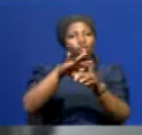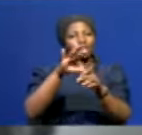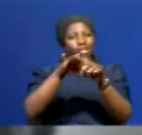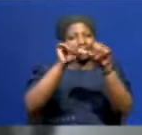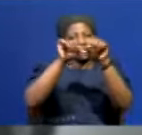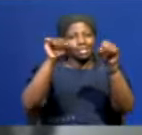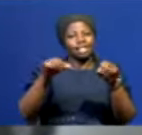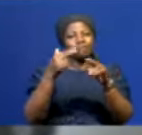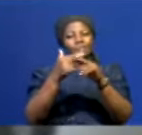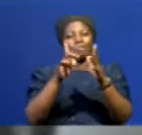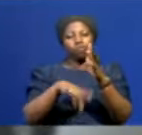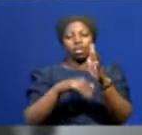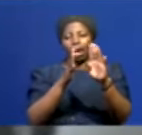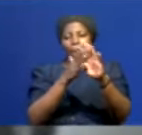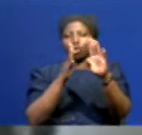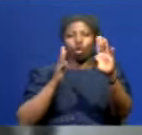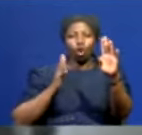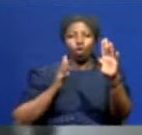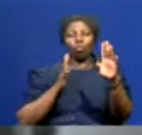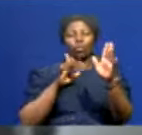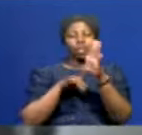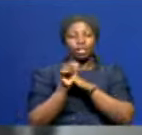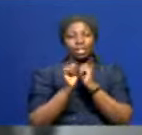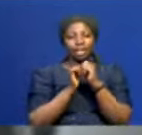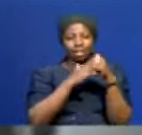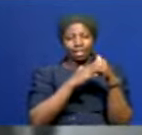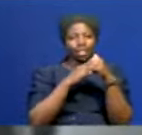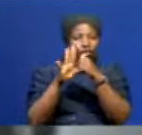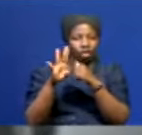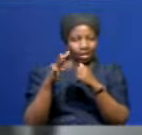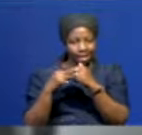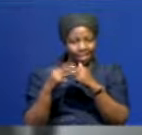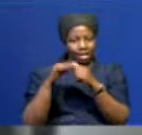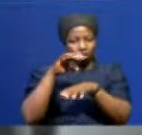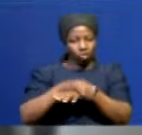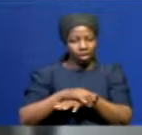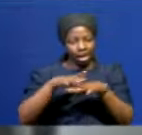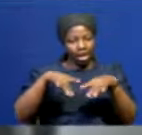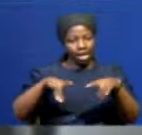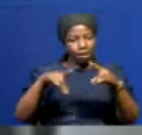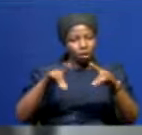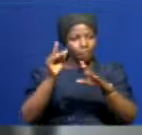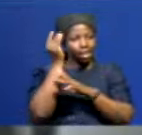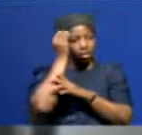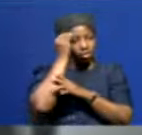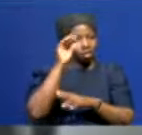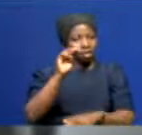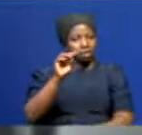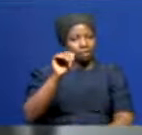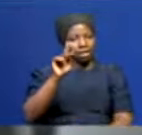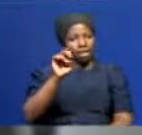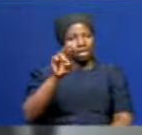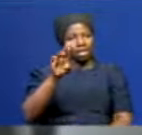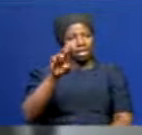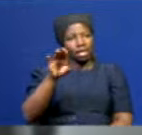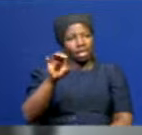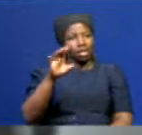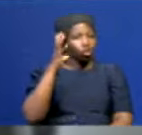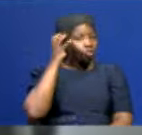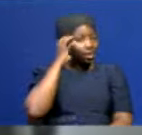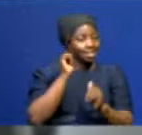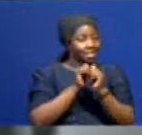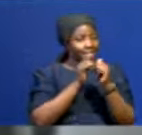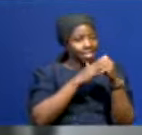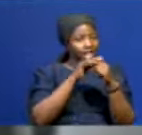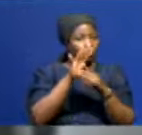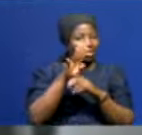known as Mlolongo. In 1948, he attained a diploma in education at Makerere College. In